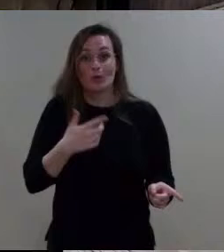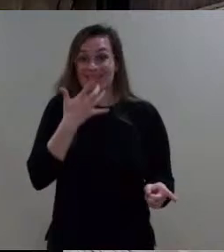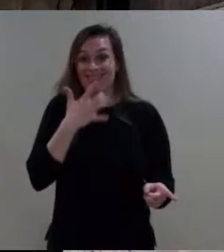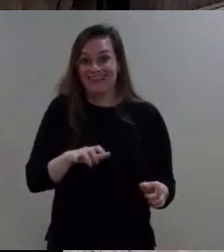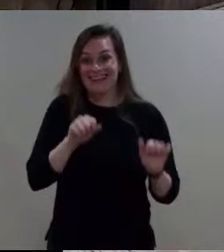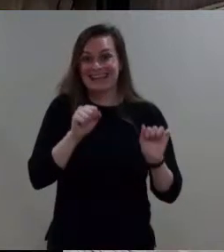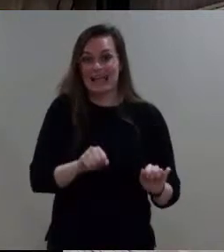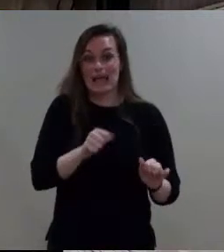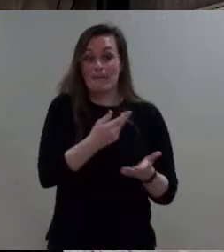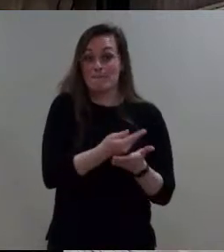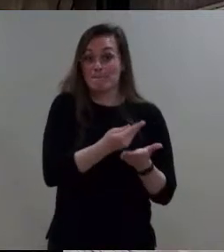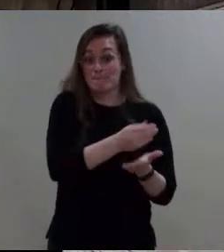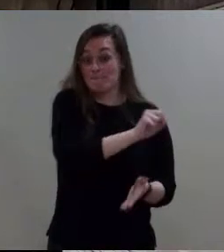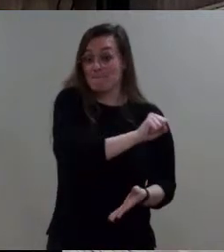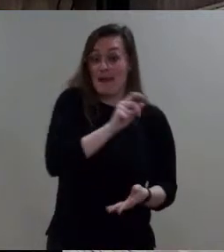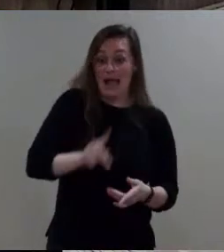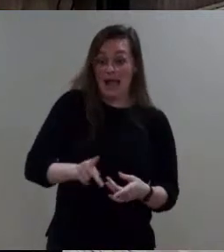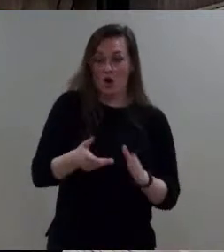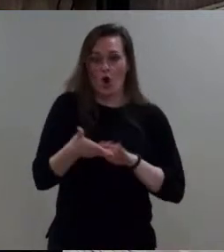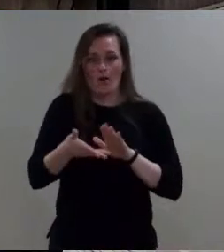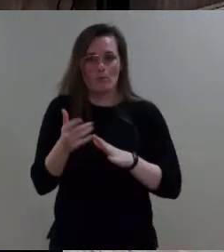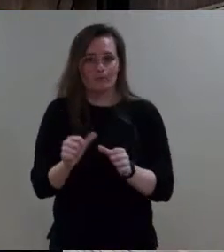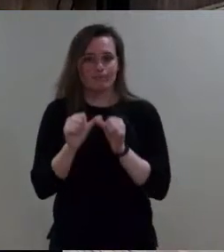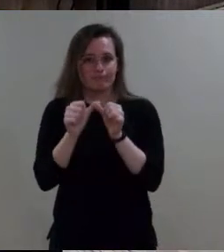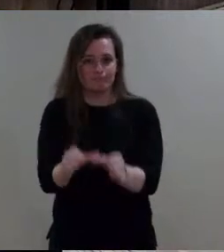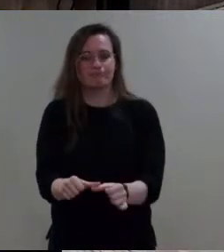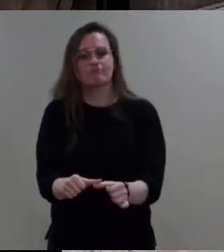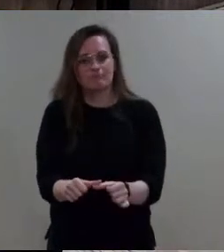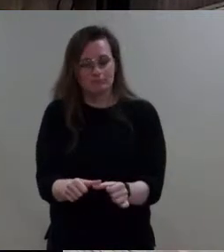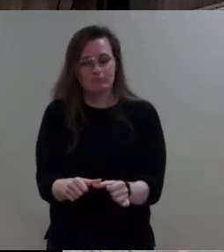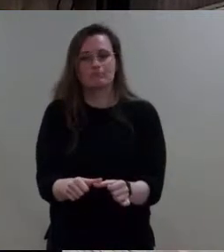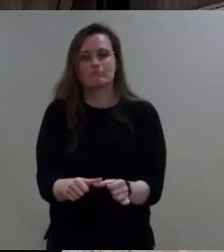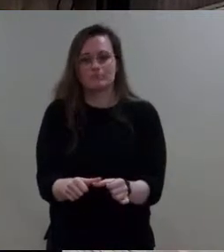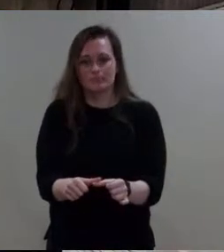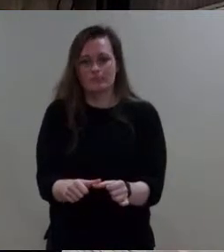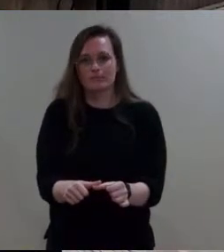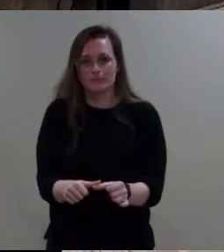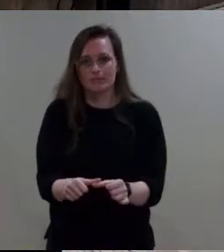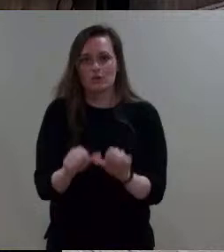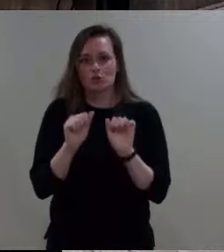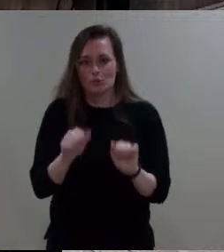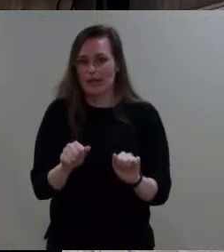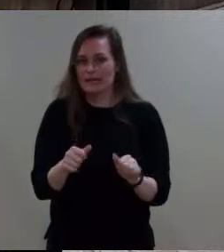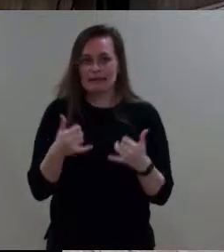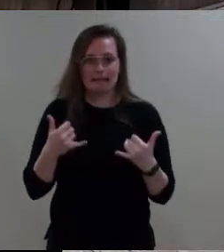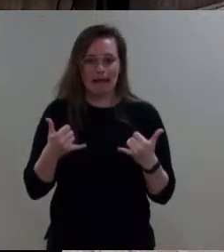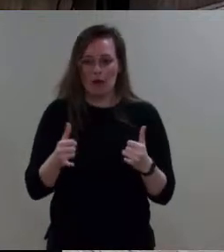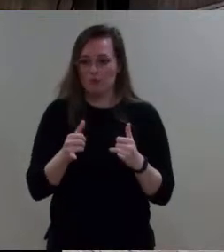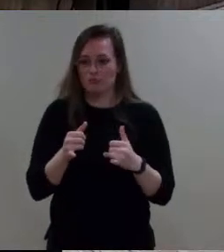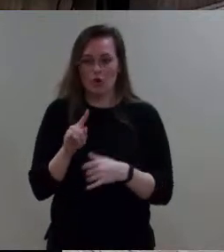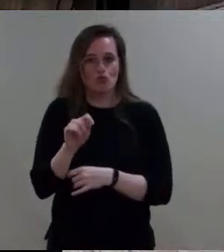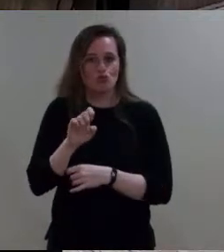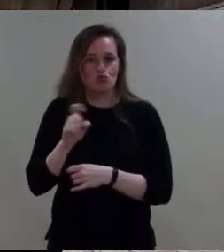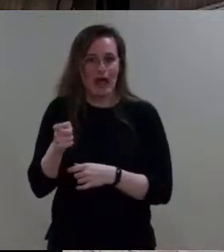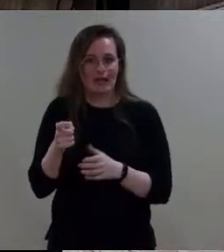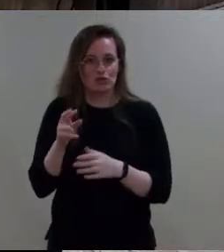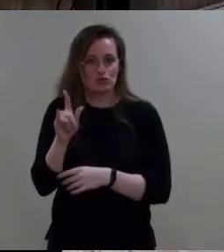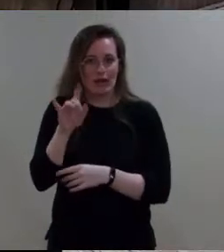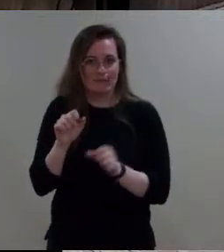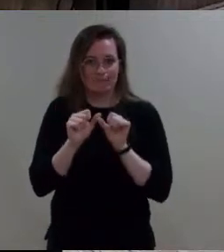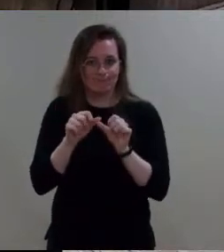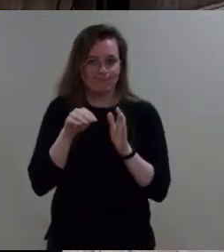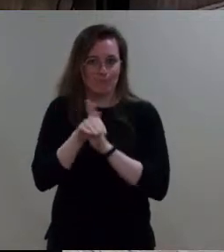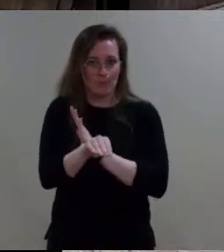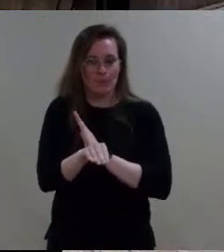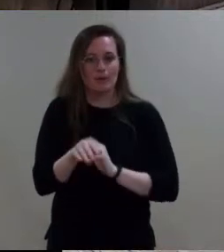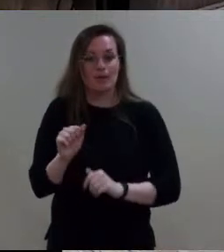funds back into the operating so that we can maintain our current and commercial residential tax rates. April the 10th, I